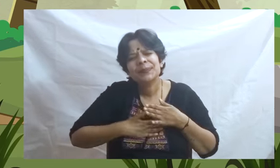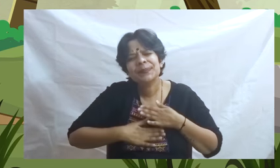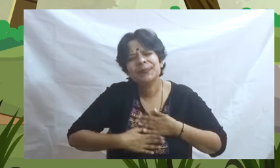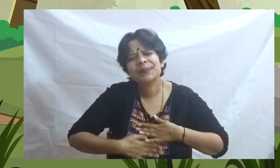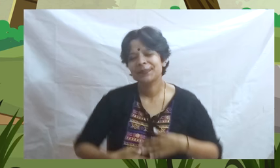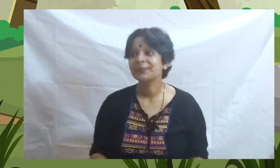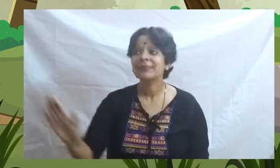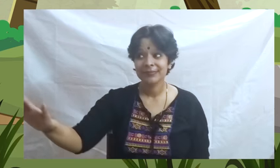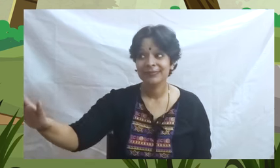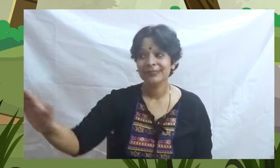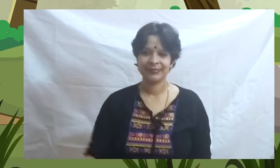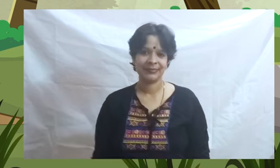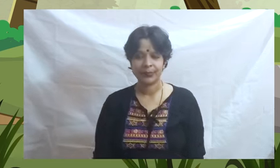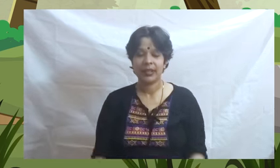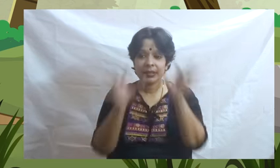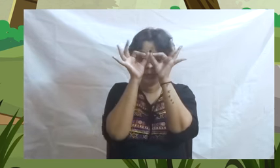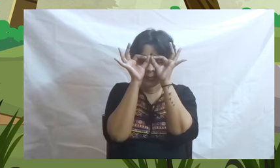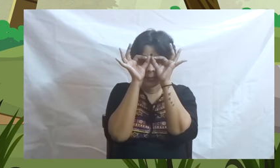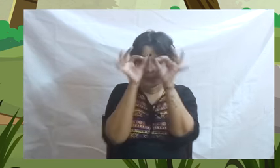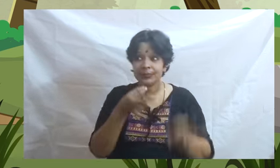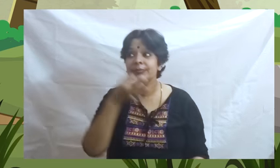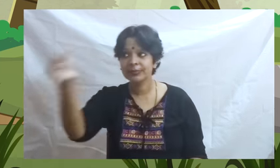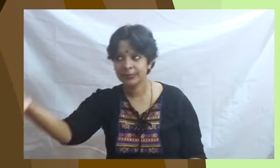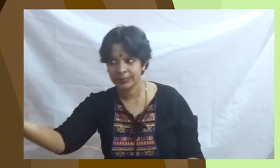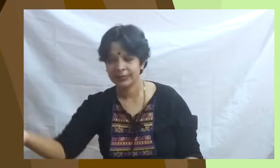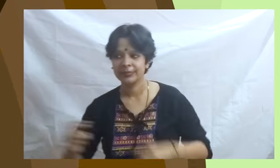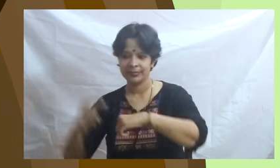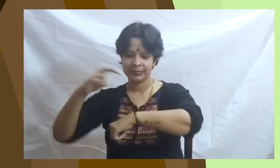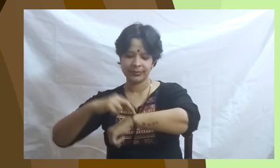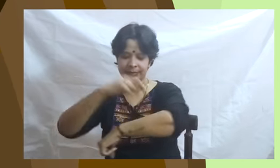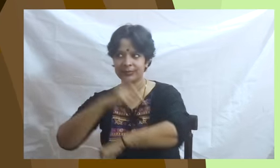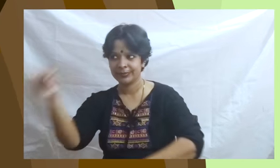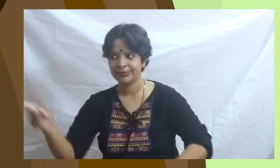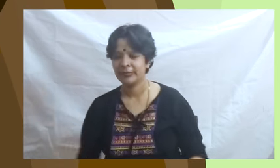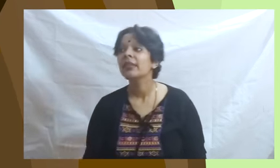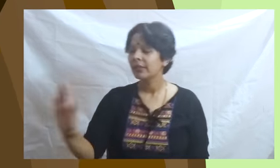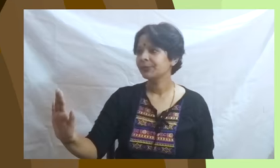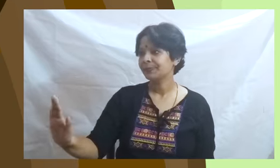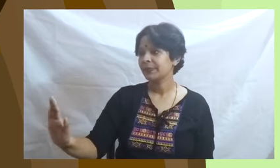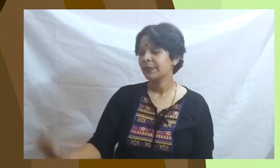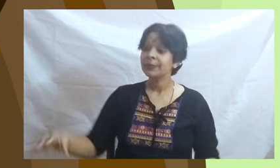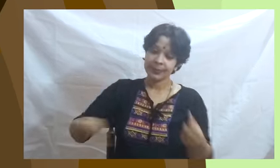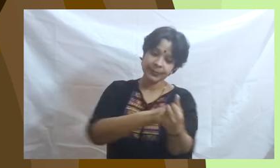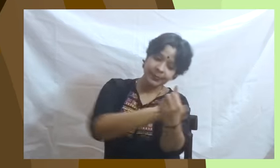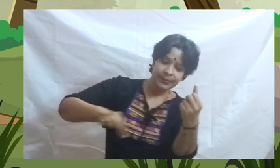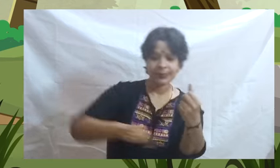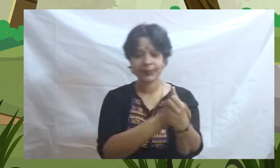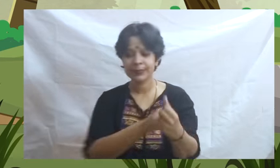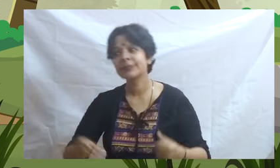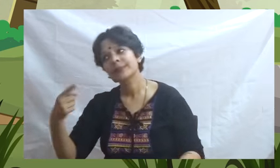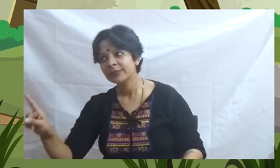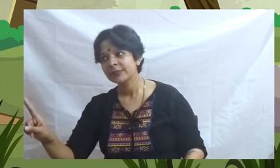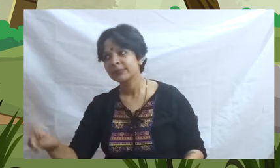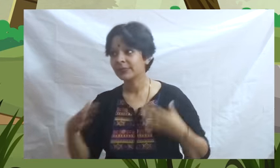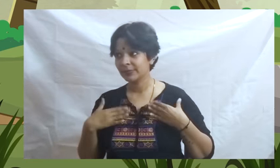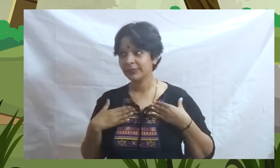"'Well, sir,' she said, "'If I must stay awake, I am going to settle right down to enjoy your singing.'